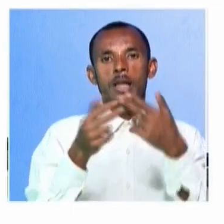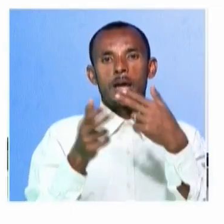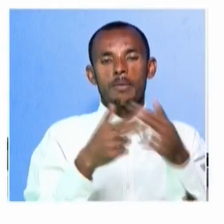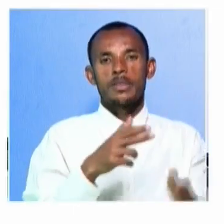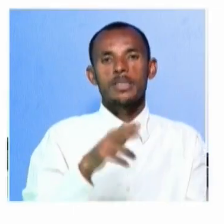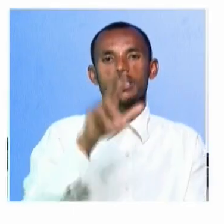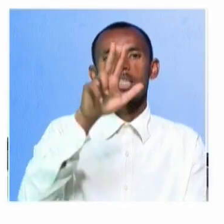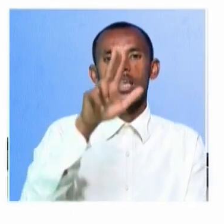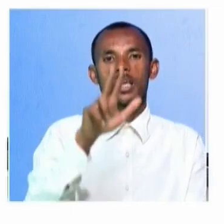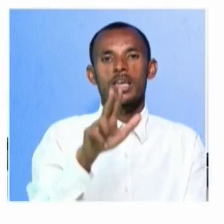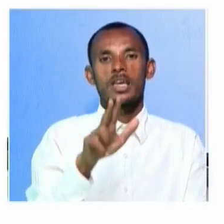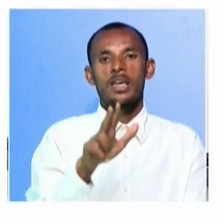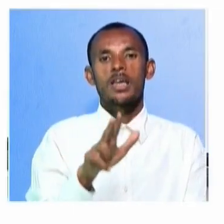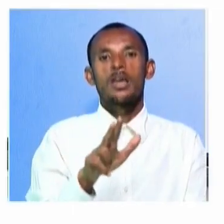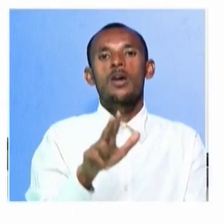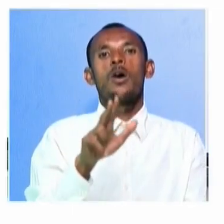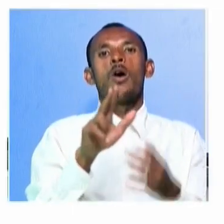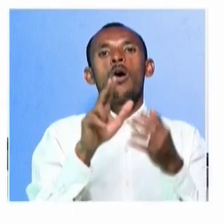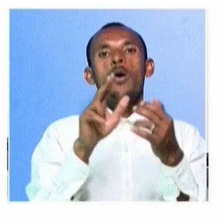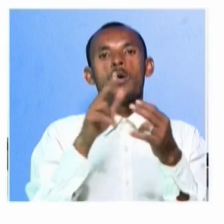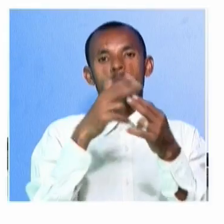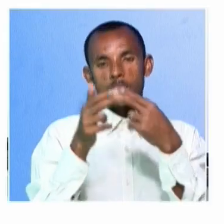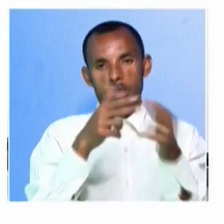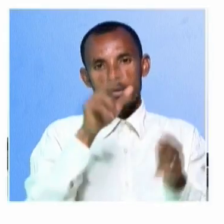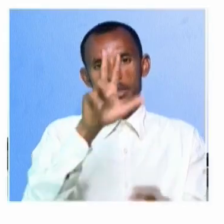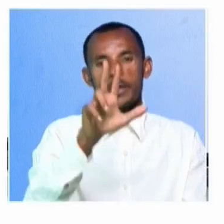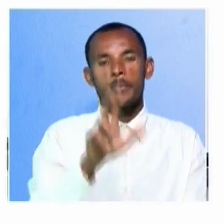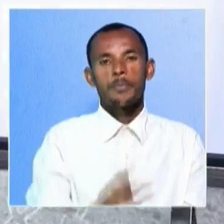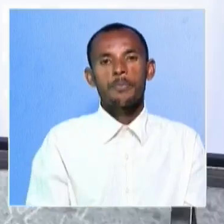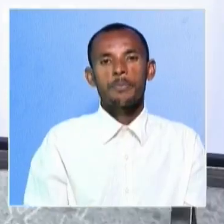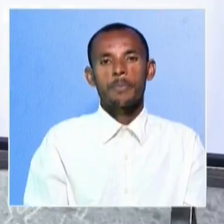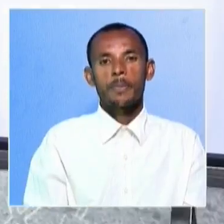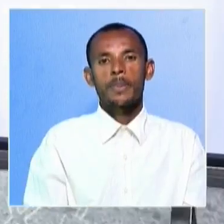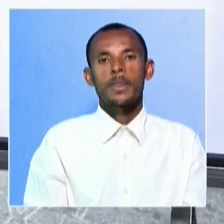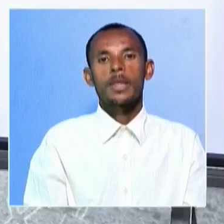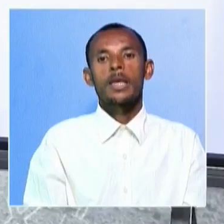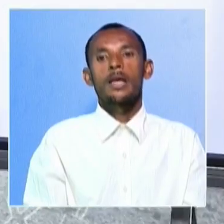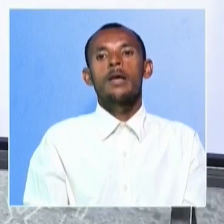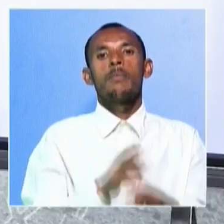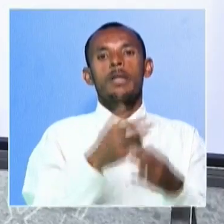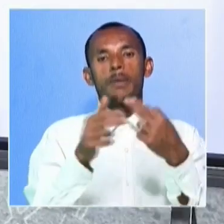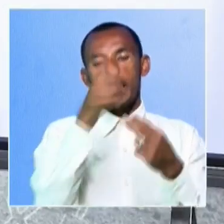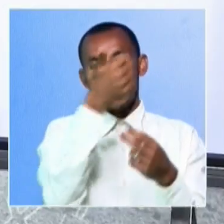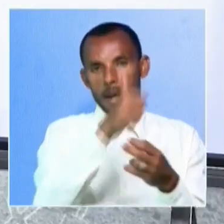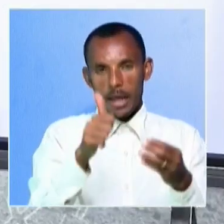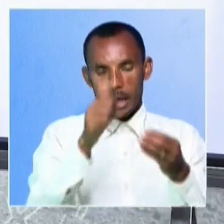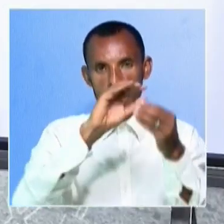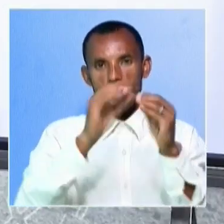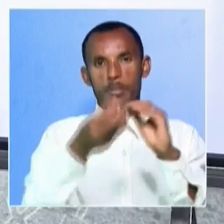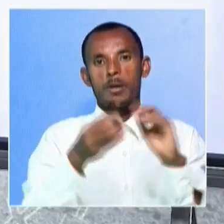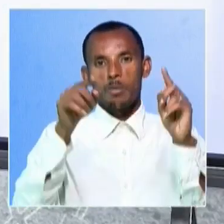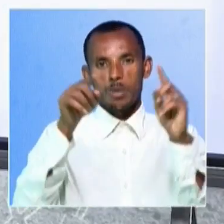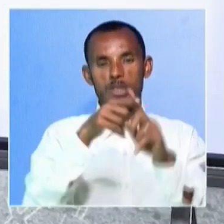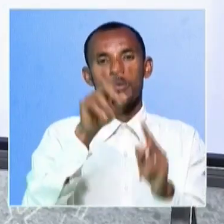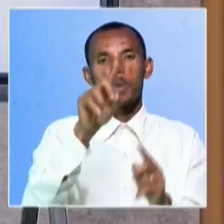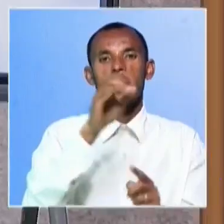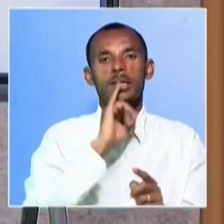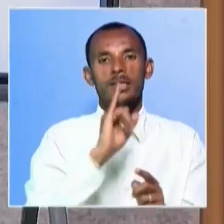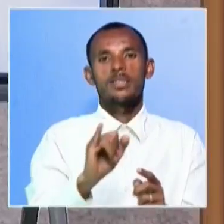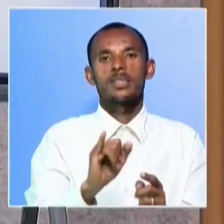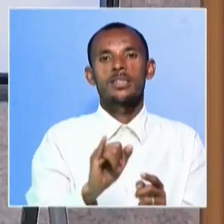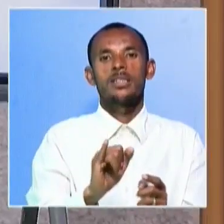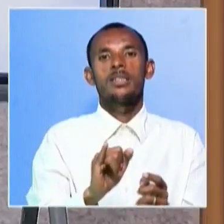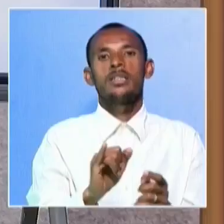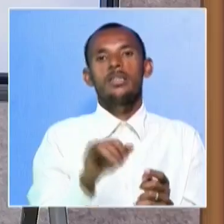3 over 3. All right. Multiplying any number by positive 1 will not